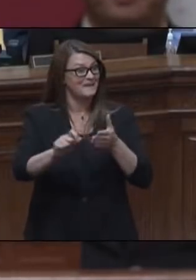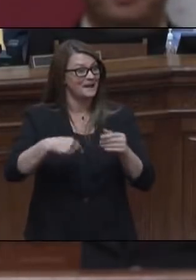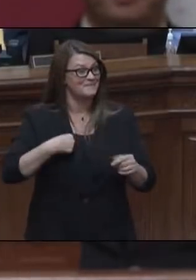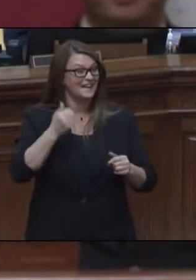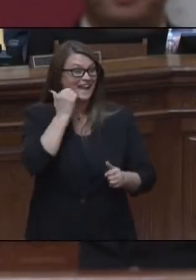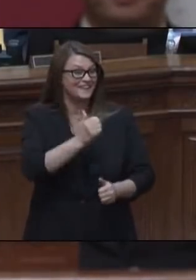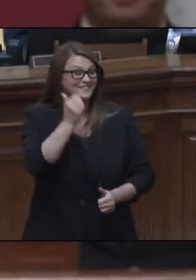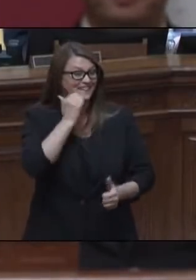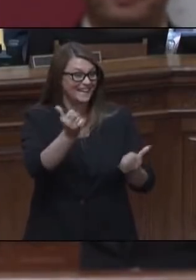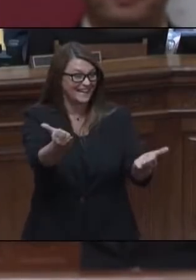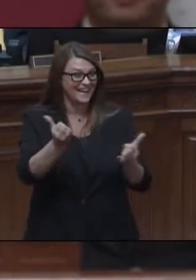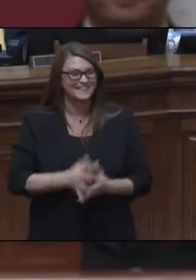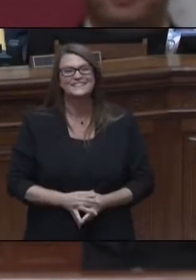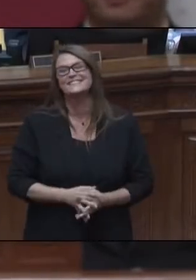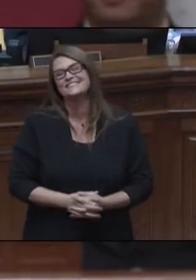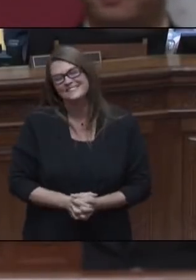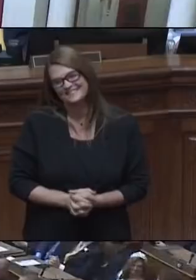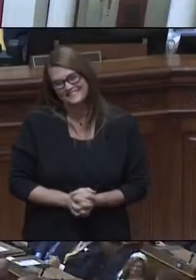now.